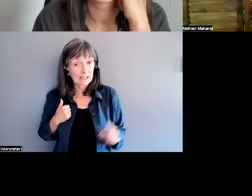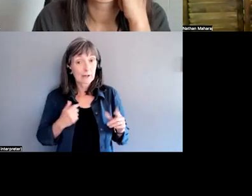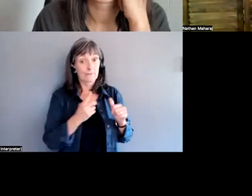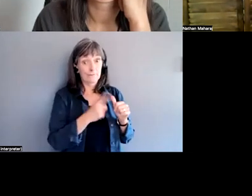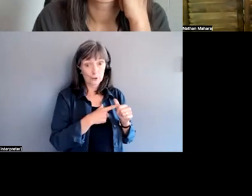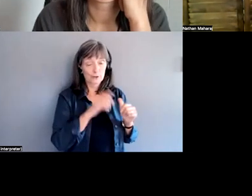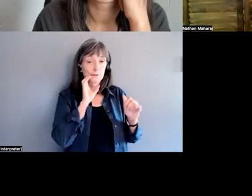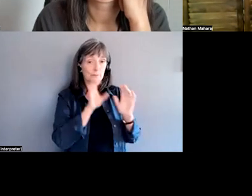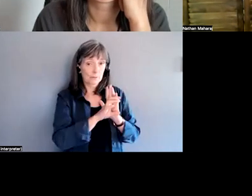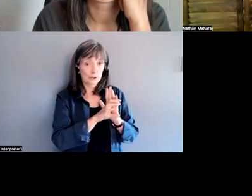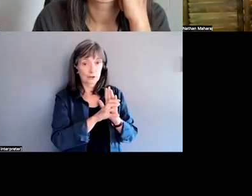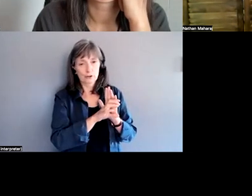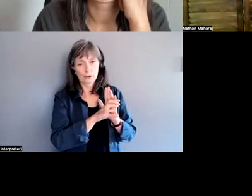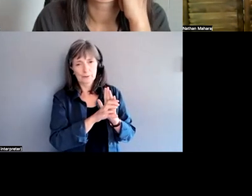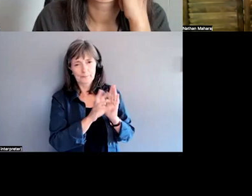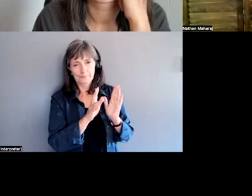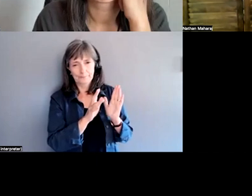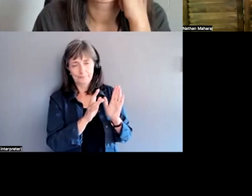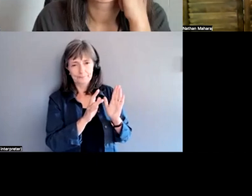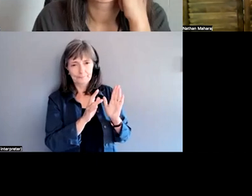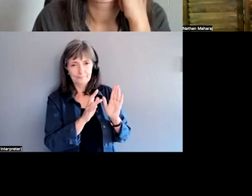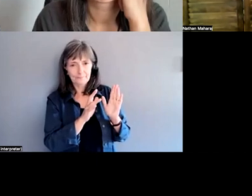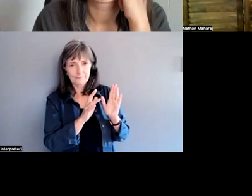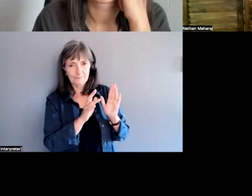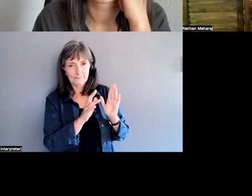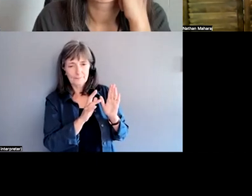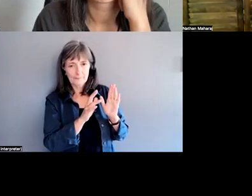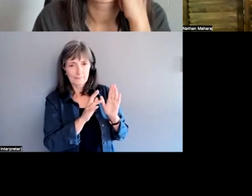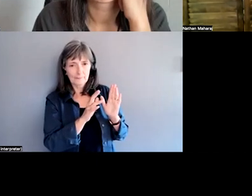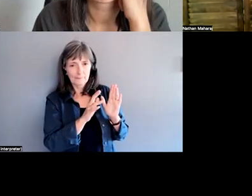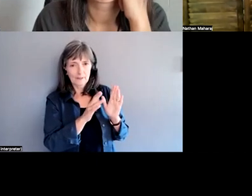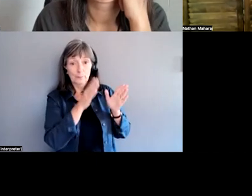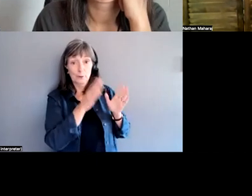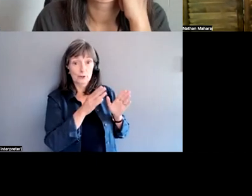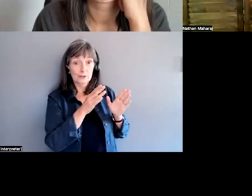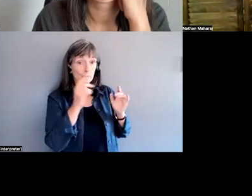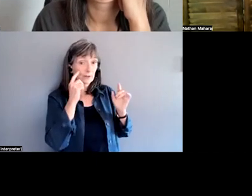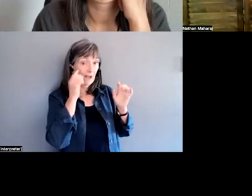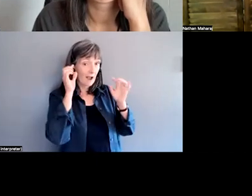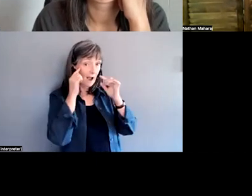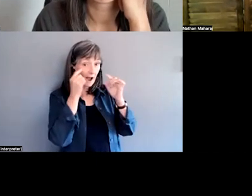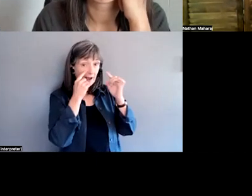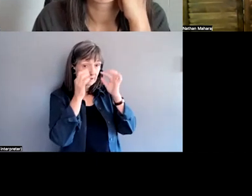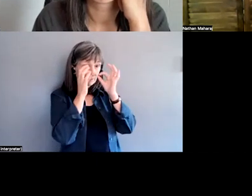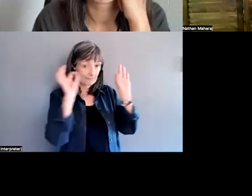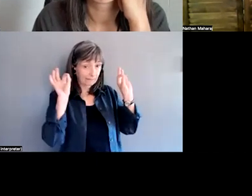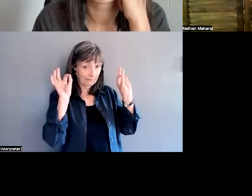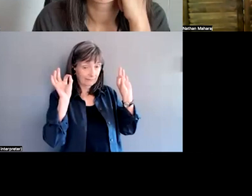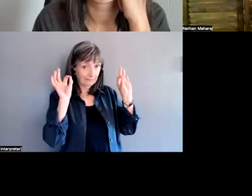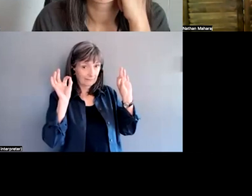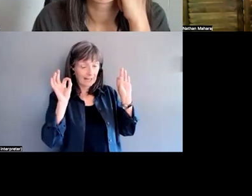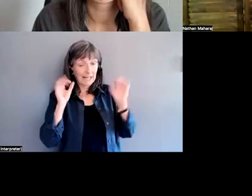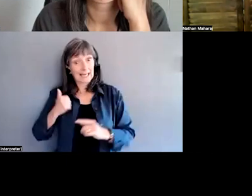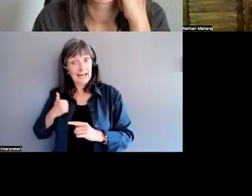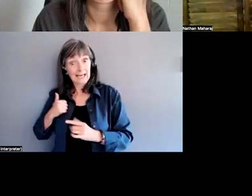of Tove Davidson with her eyes sort of going into 3 different areas. It had been changed. And I was